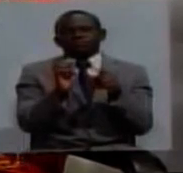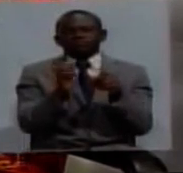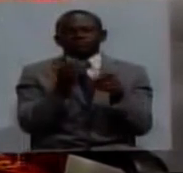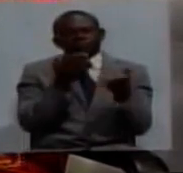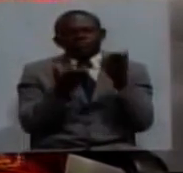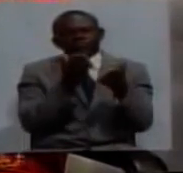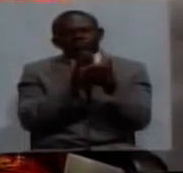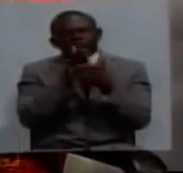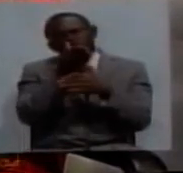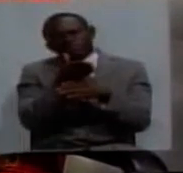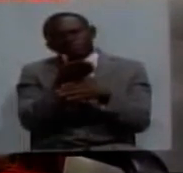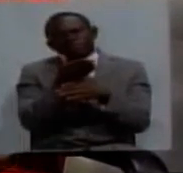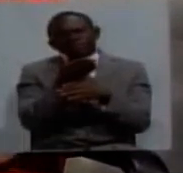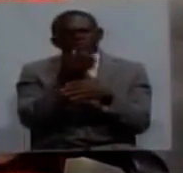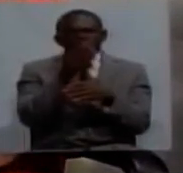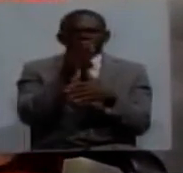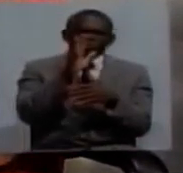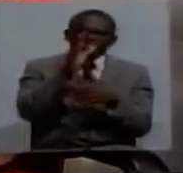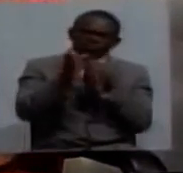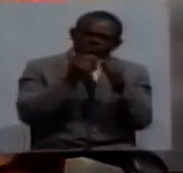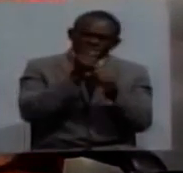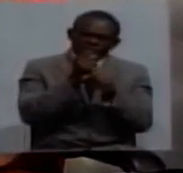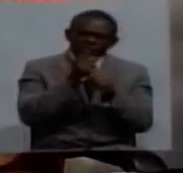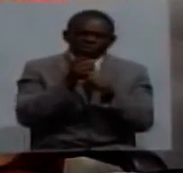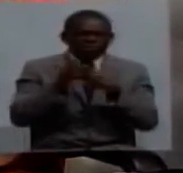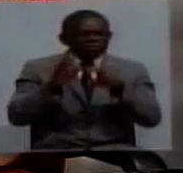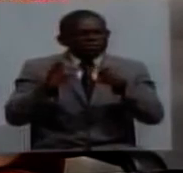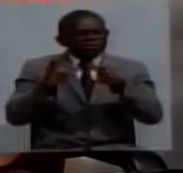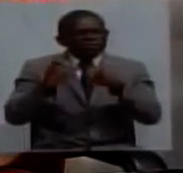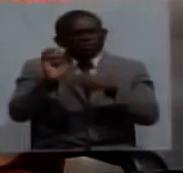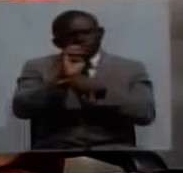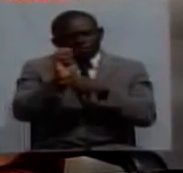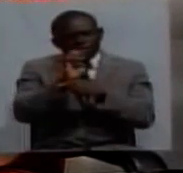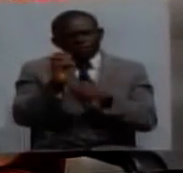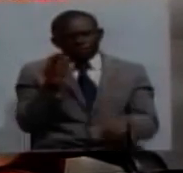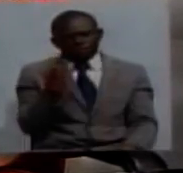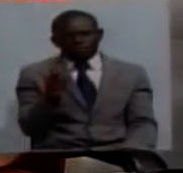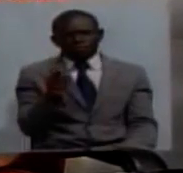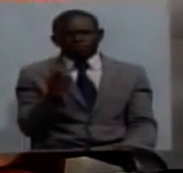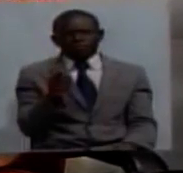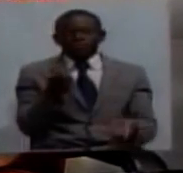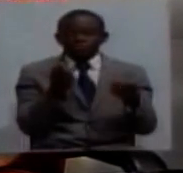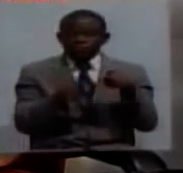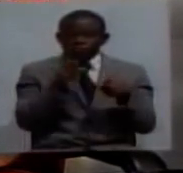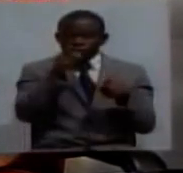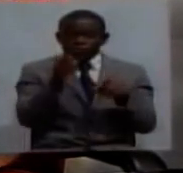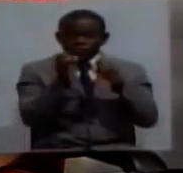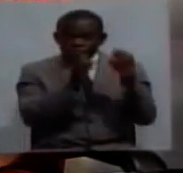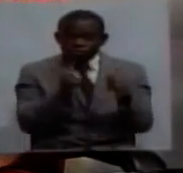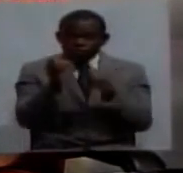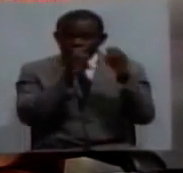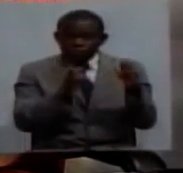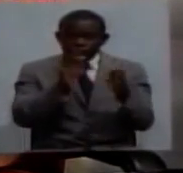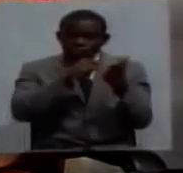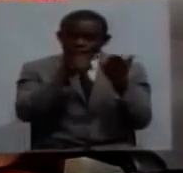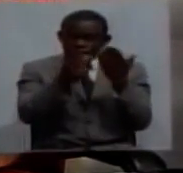evaluation, which becomes very difficult because as you're implementing, you're supposed to be documenting what you're doing so you can learn lessons and if need